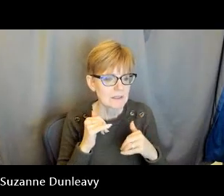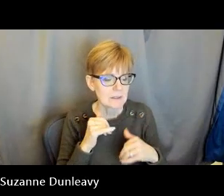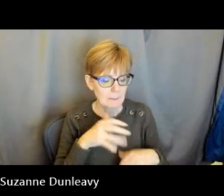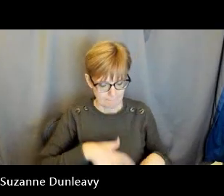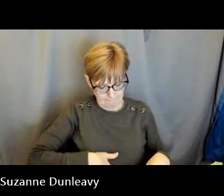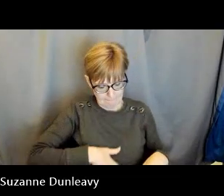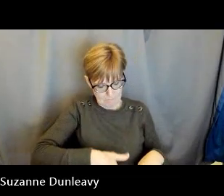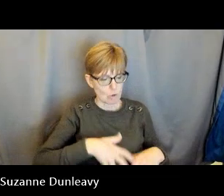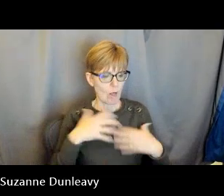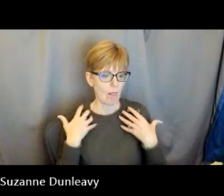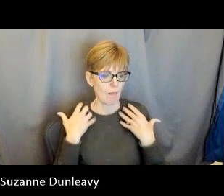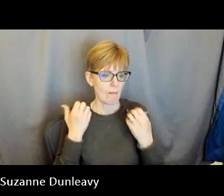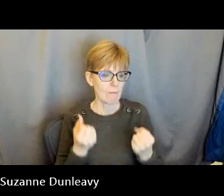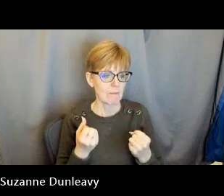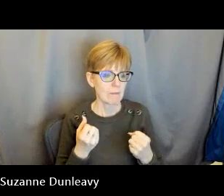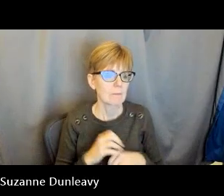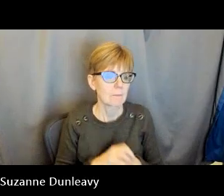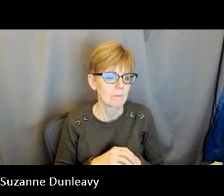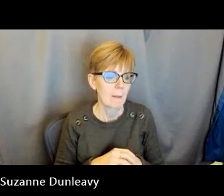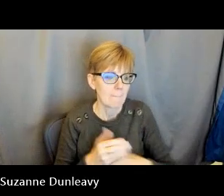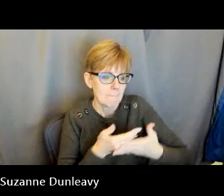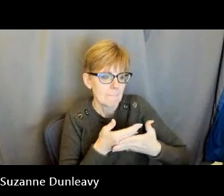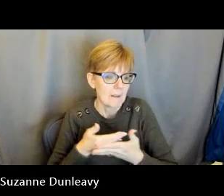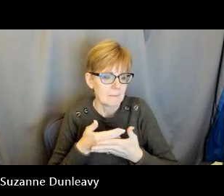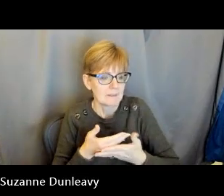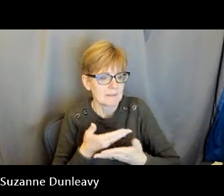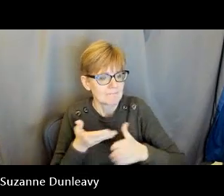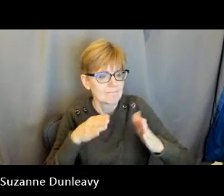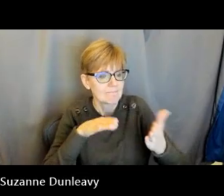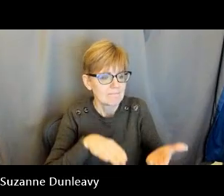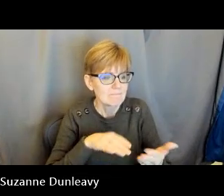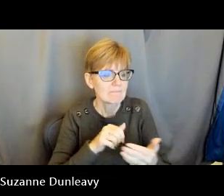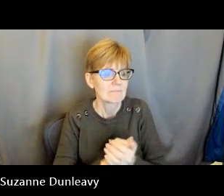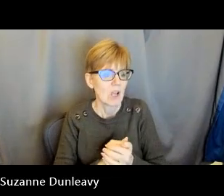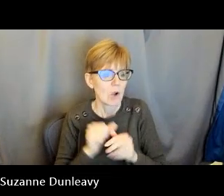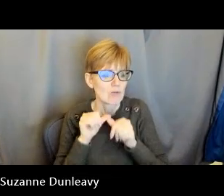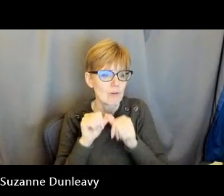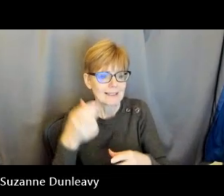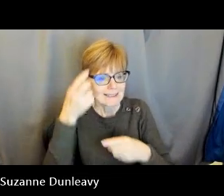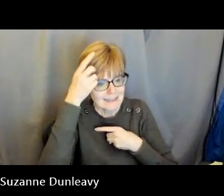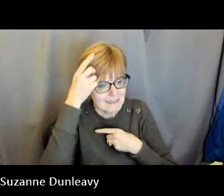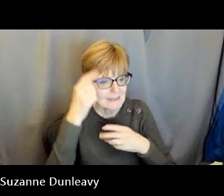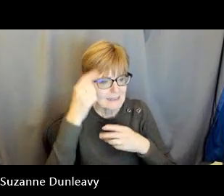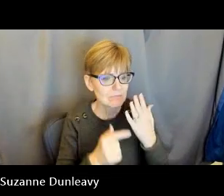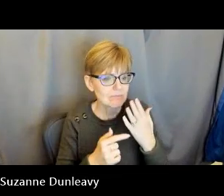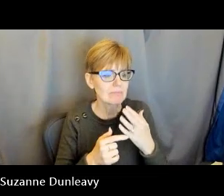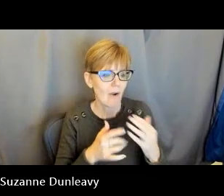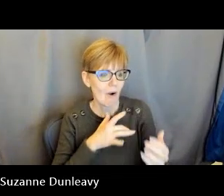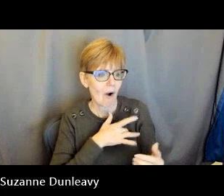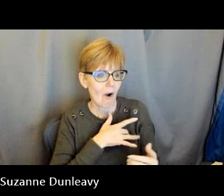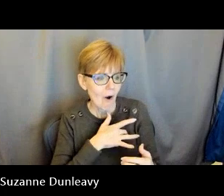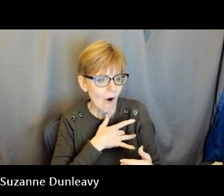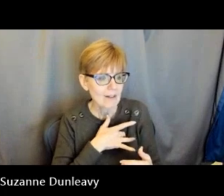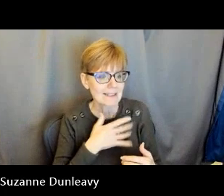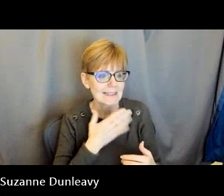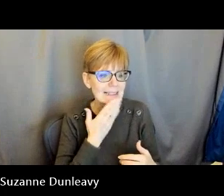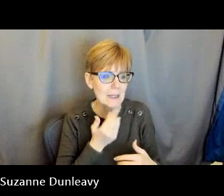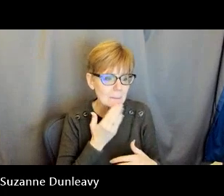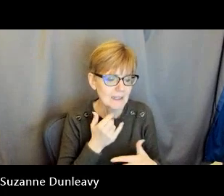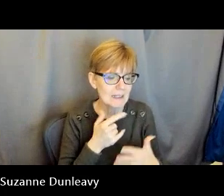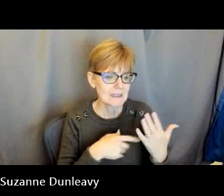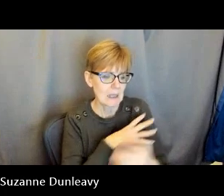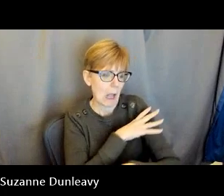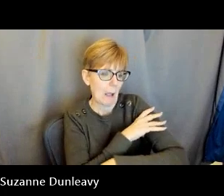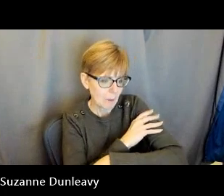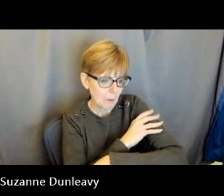want to highlight, again, it's not about the race being the causal factor. Even though we see these differences by race, it's not their race, not